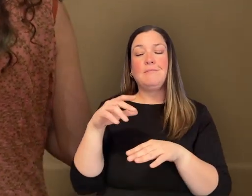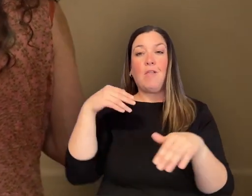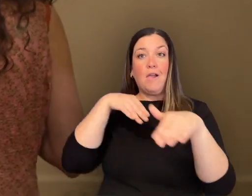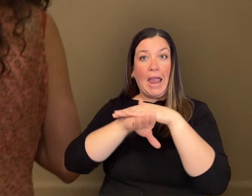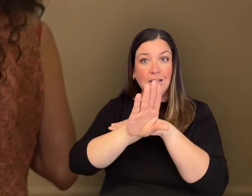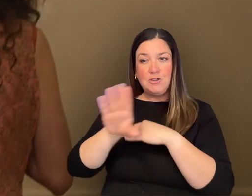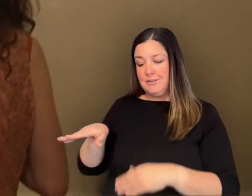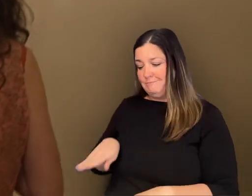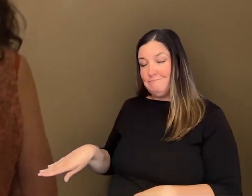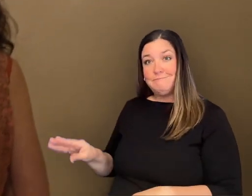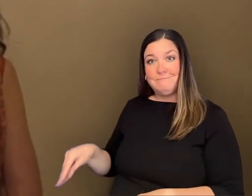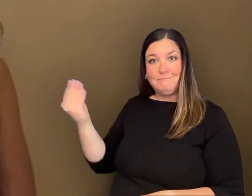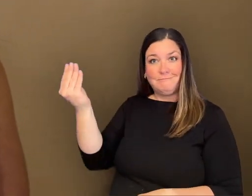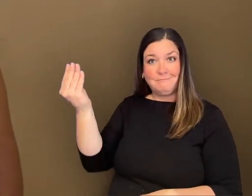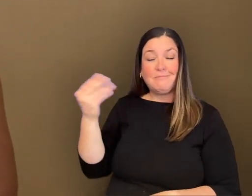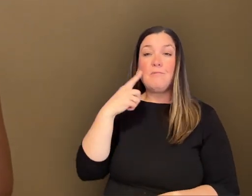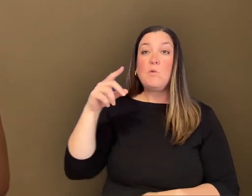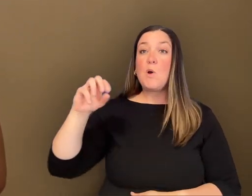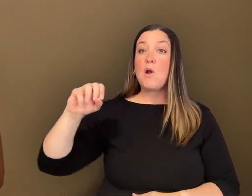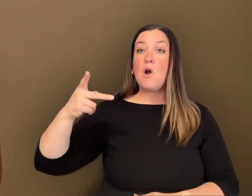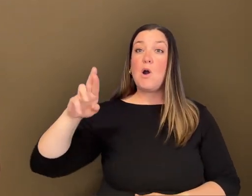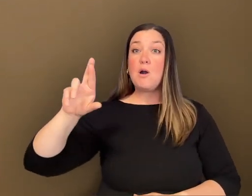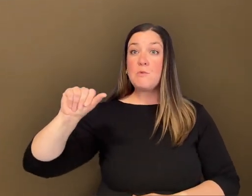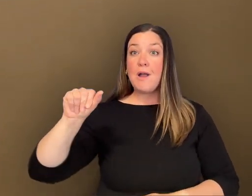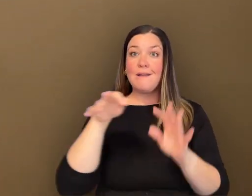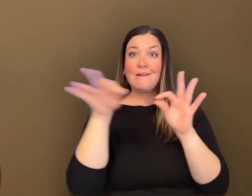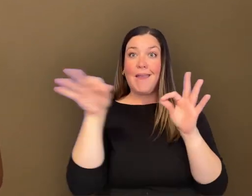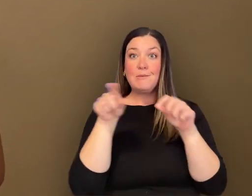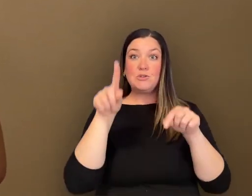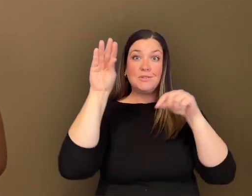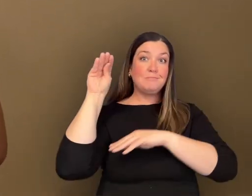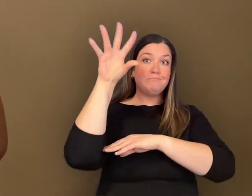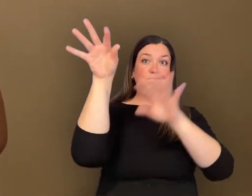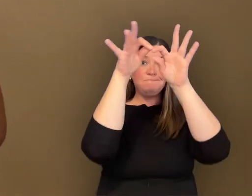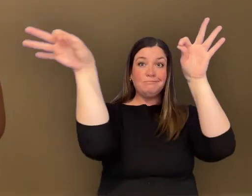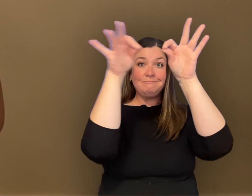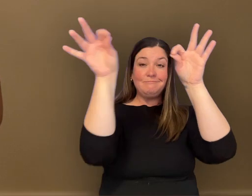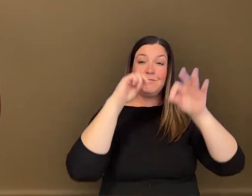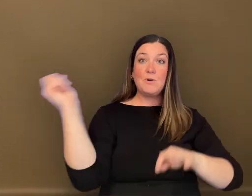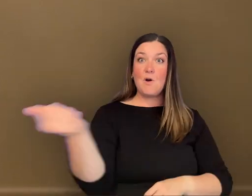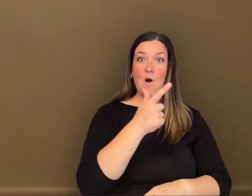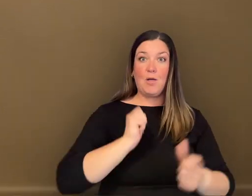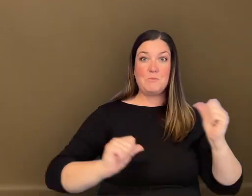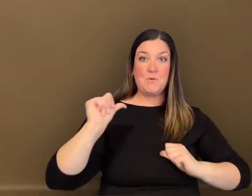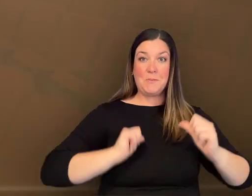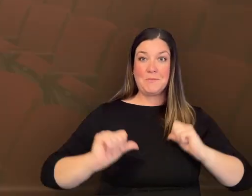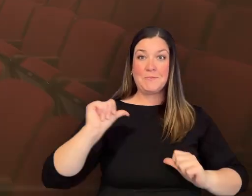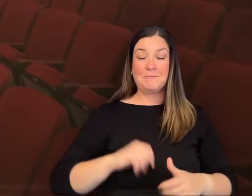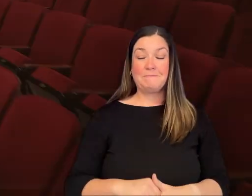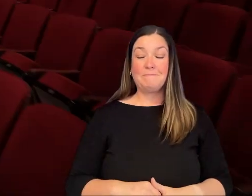to the theater. During opera performances, captions or super titles are projected above the stage for all